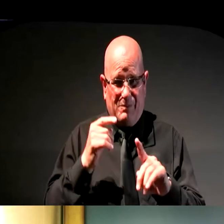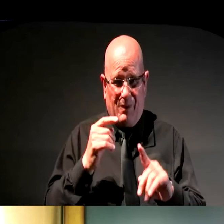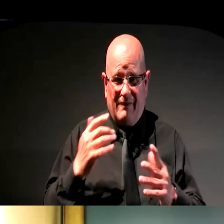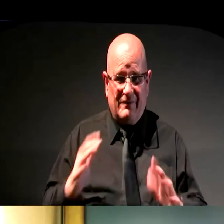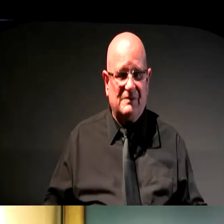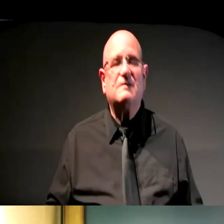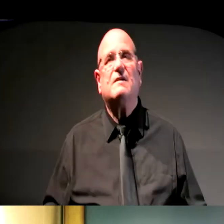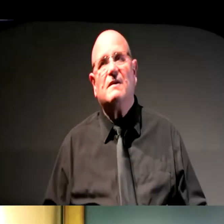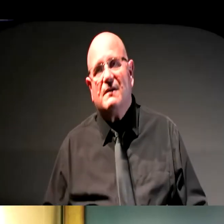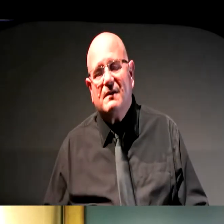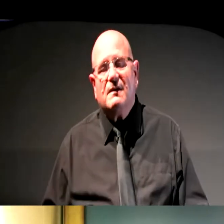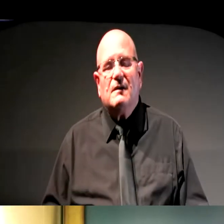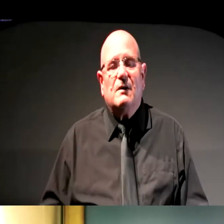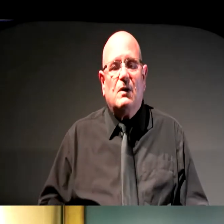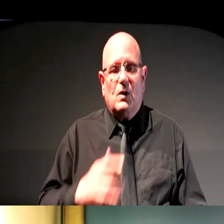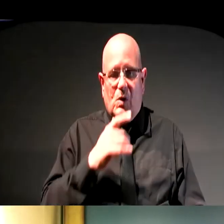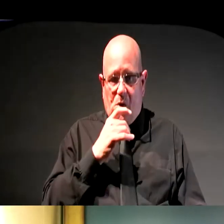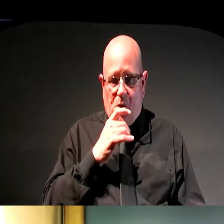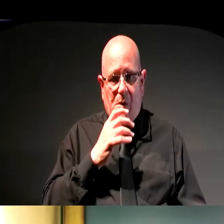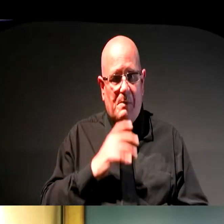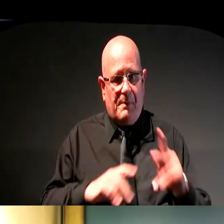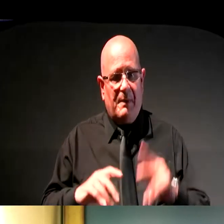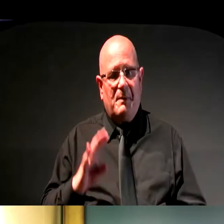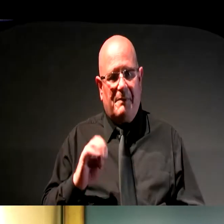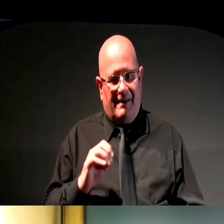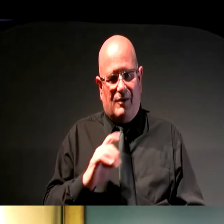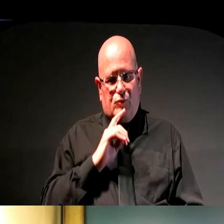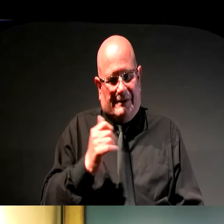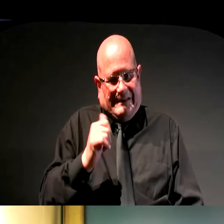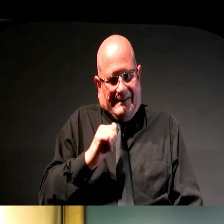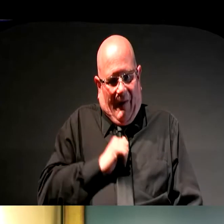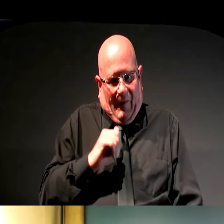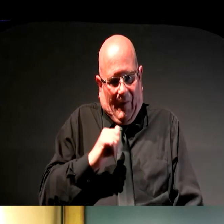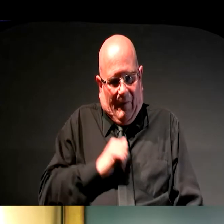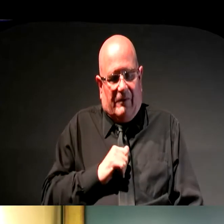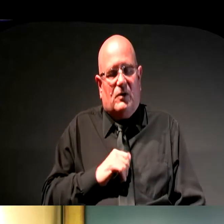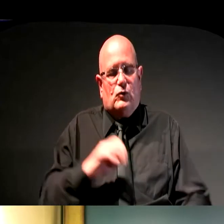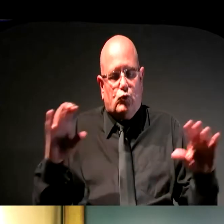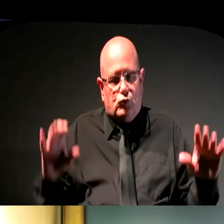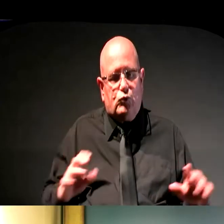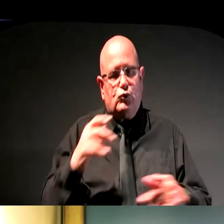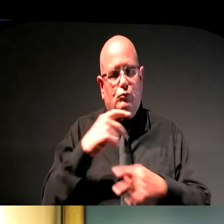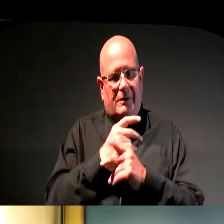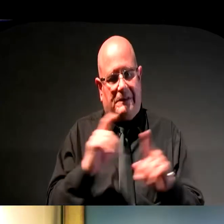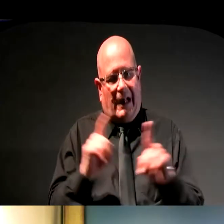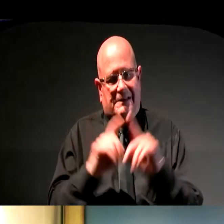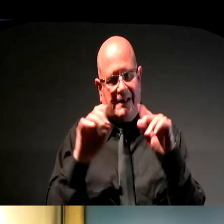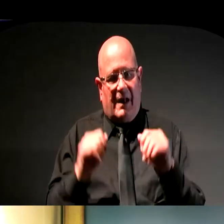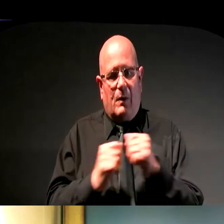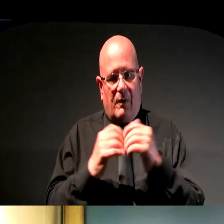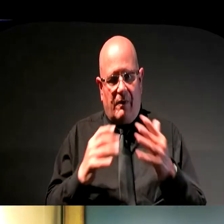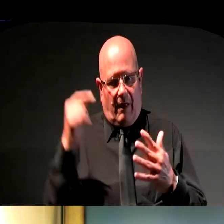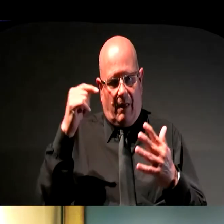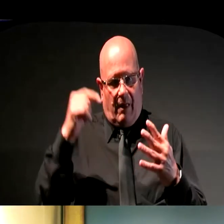and letting people perform and be their authentic selves and produce what they're able to produce without all of these